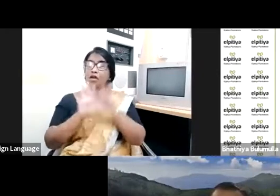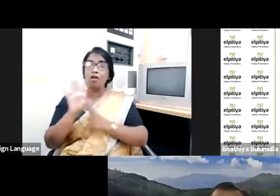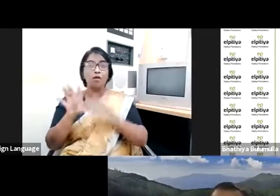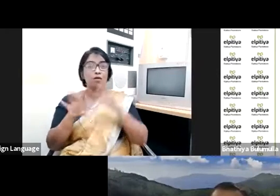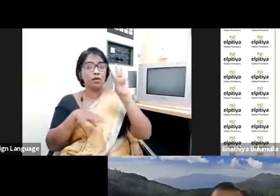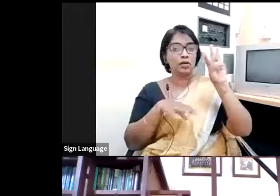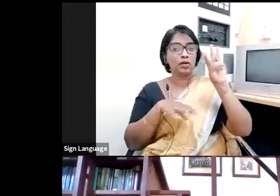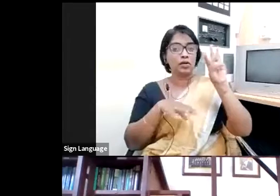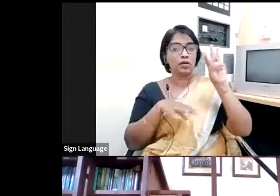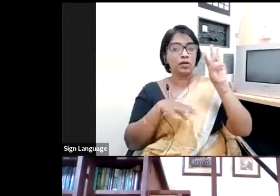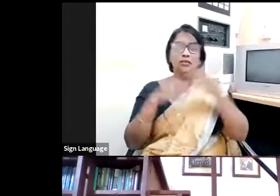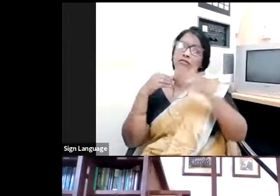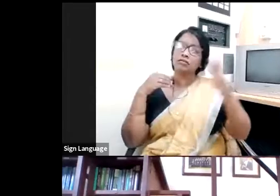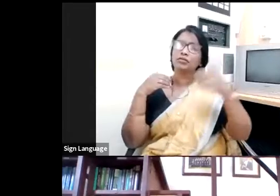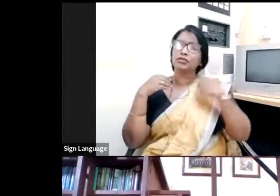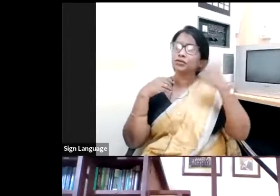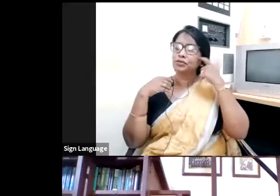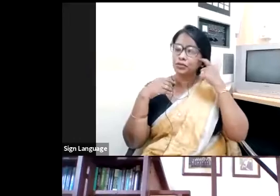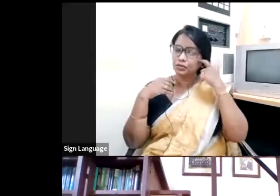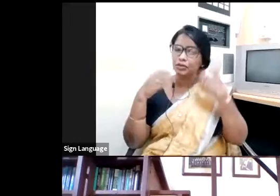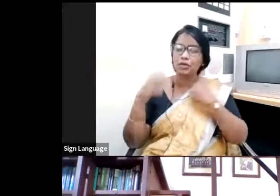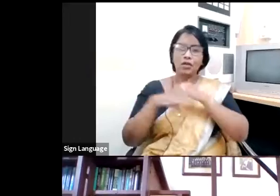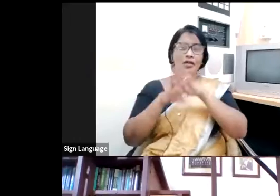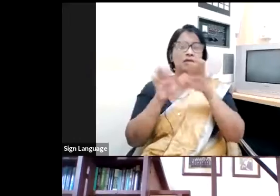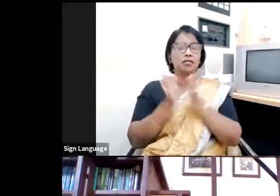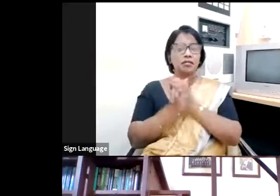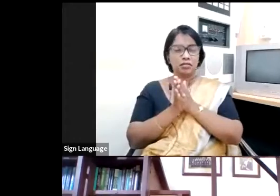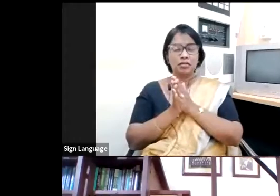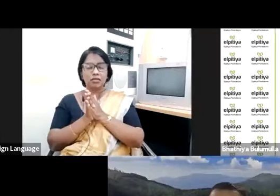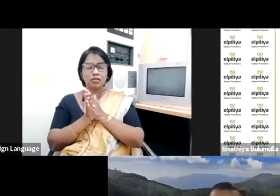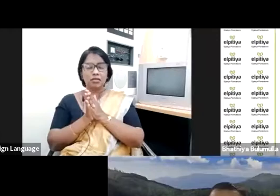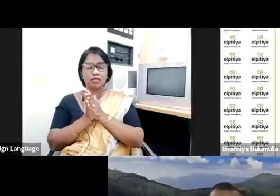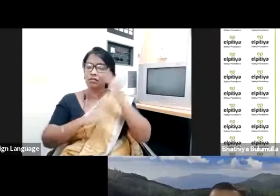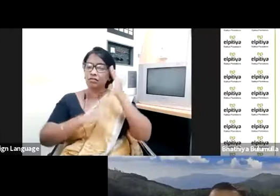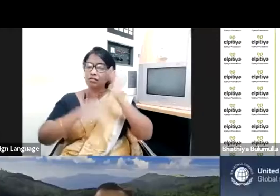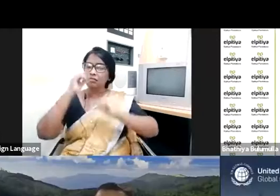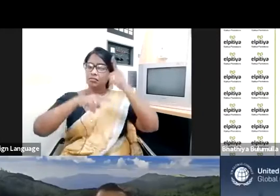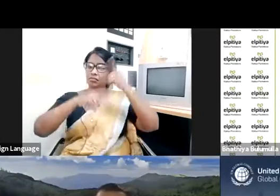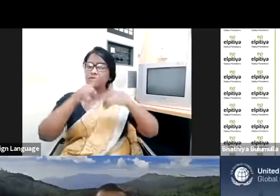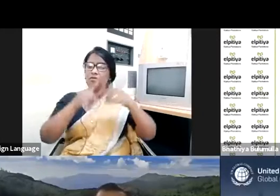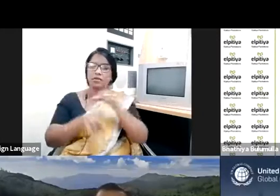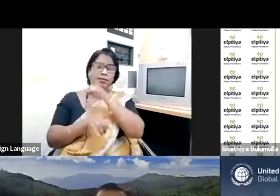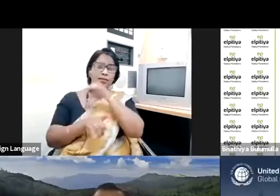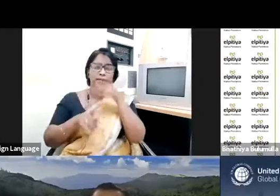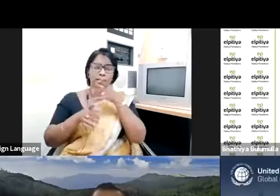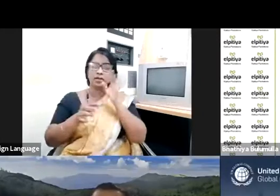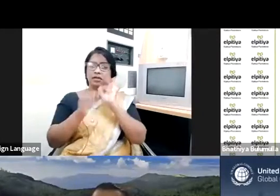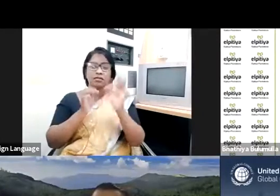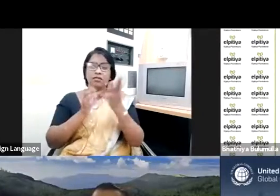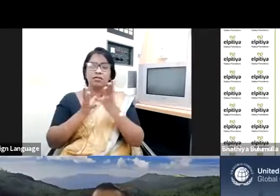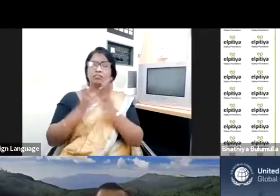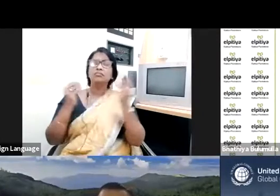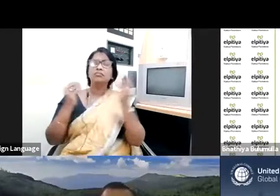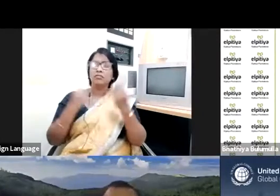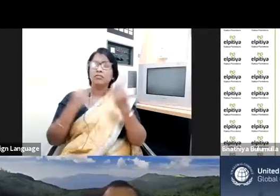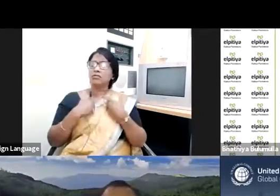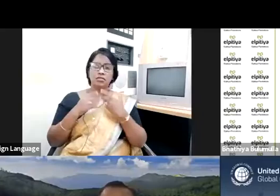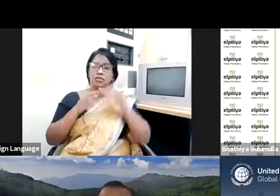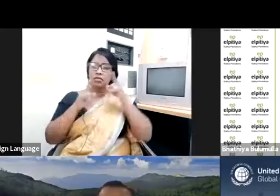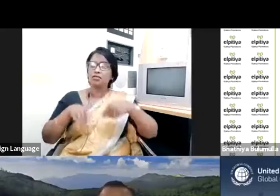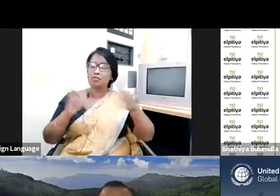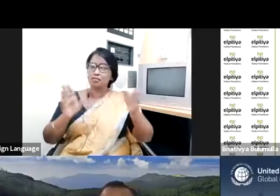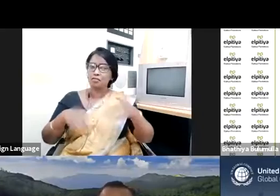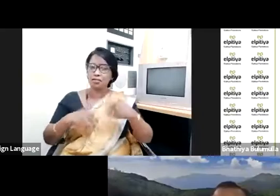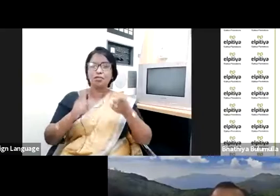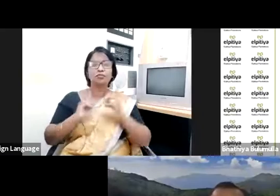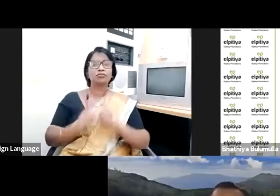exited fossil fuels if we were one bit serious about the science. So that's the key message I want to